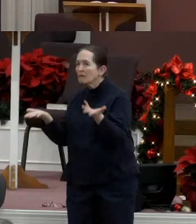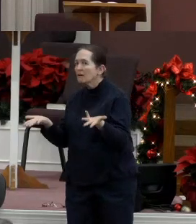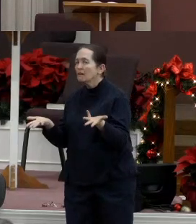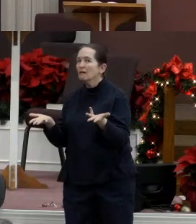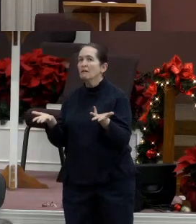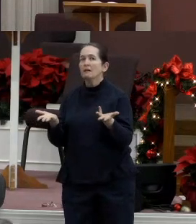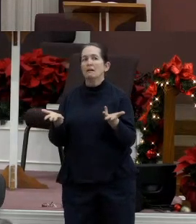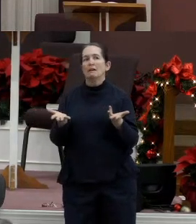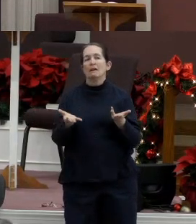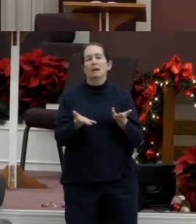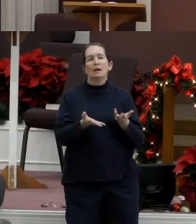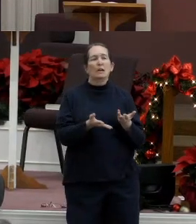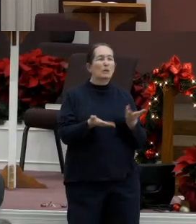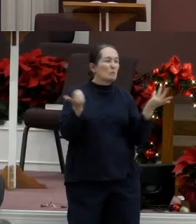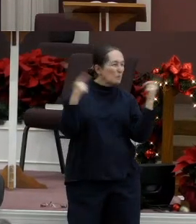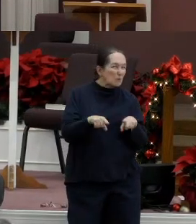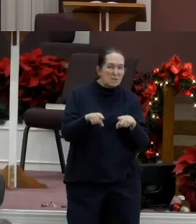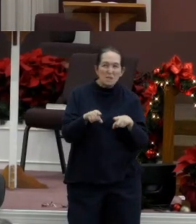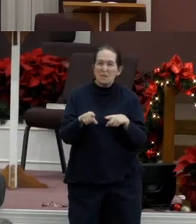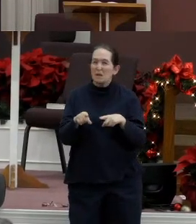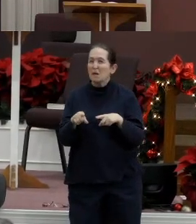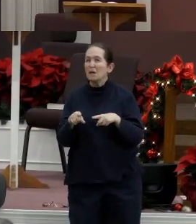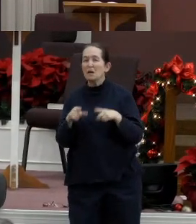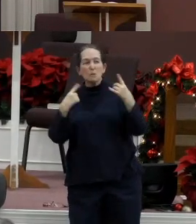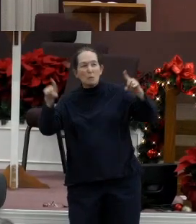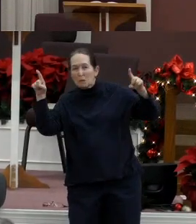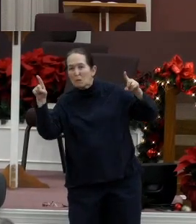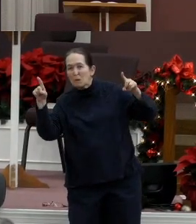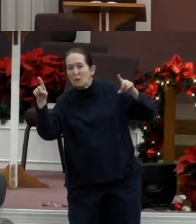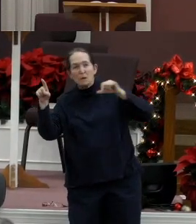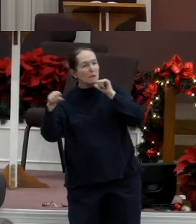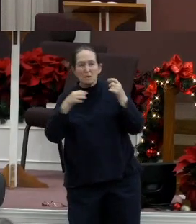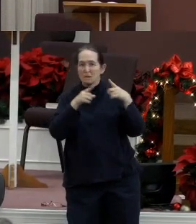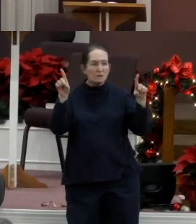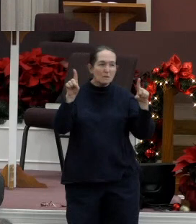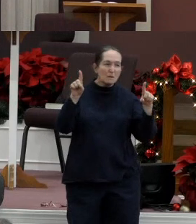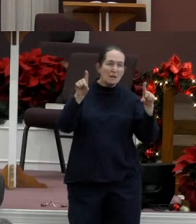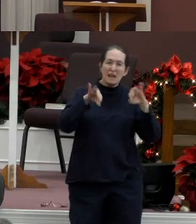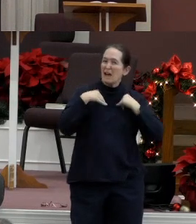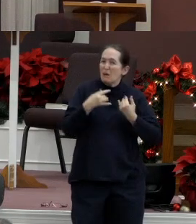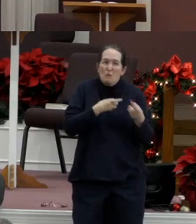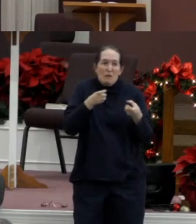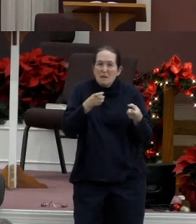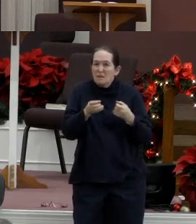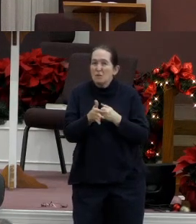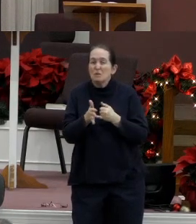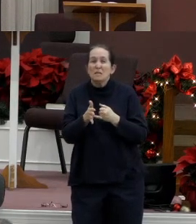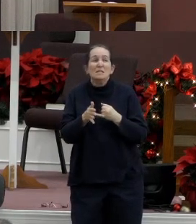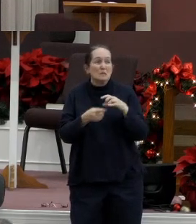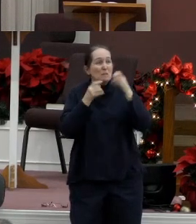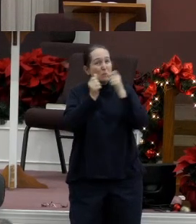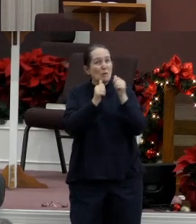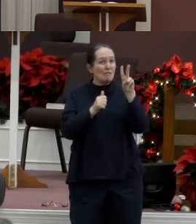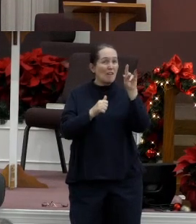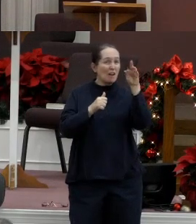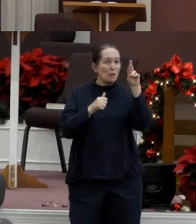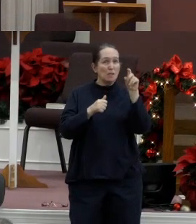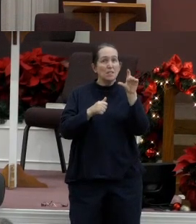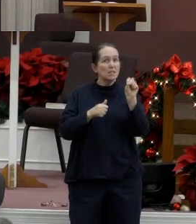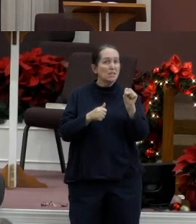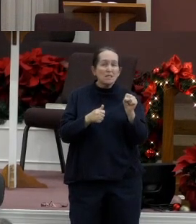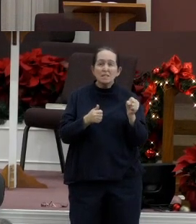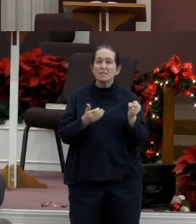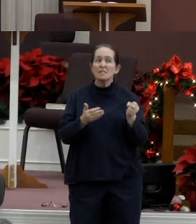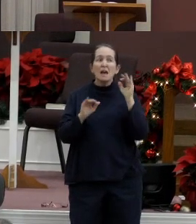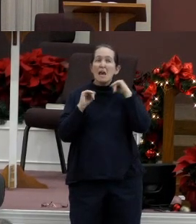as to what's going on and what works and what doesn't work and how do you handle it. Especially with this virus, you